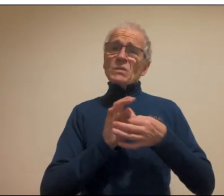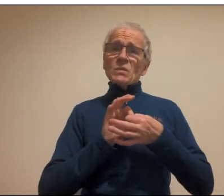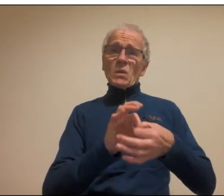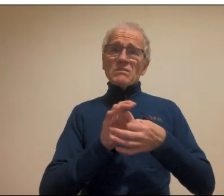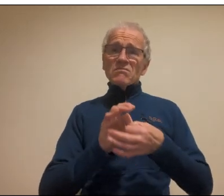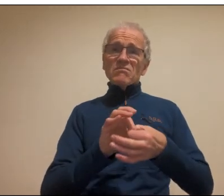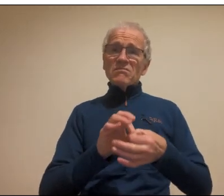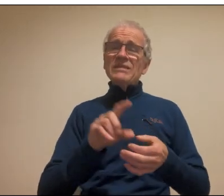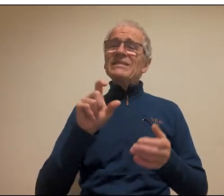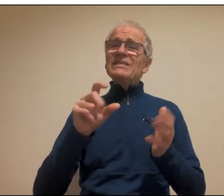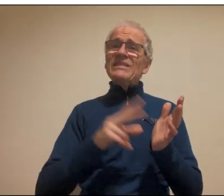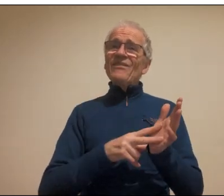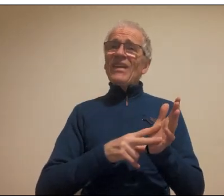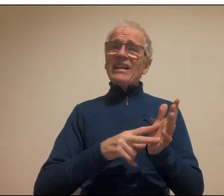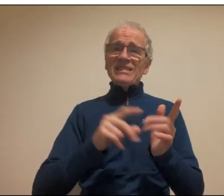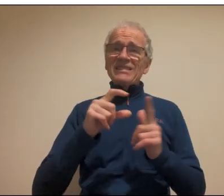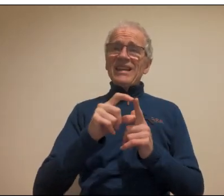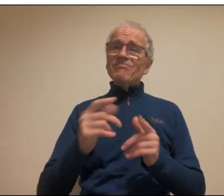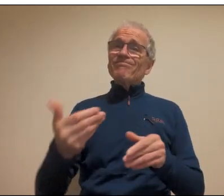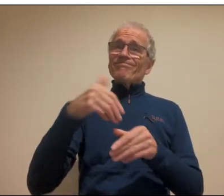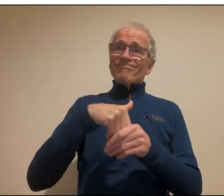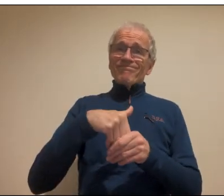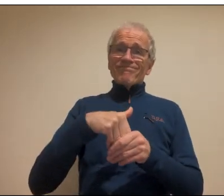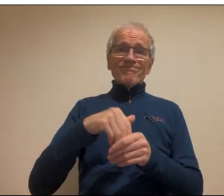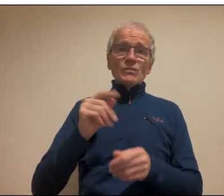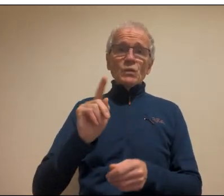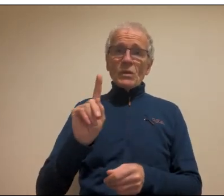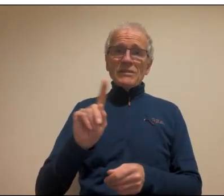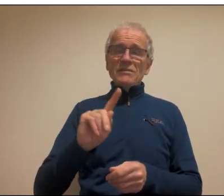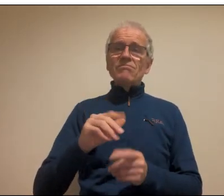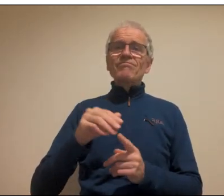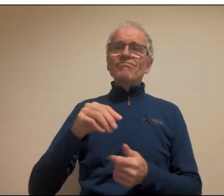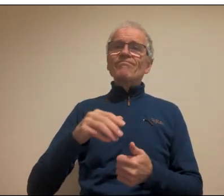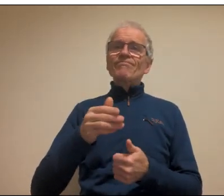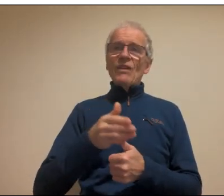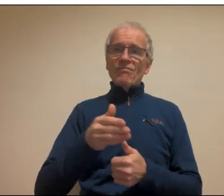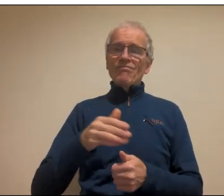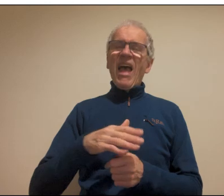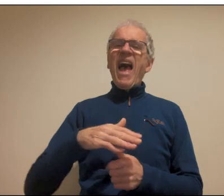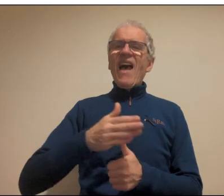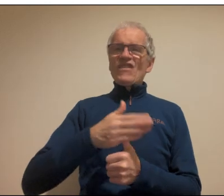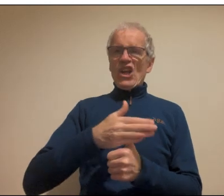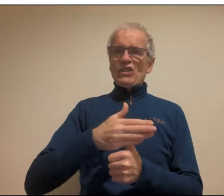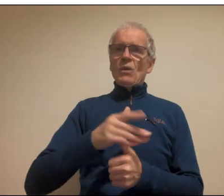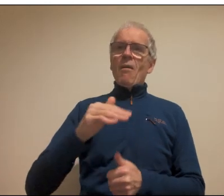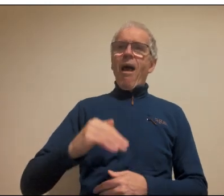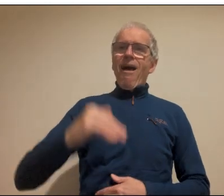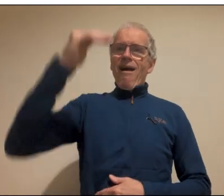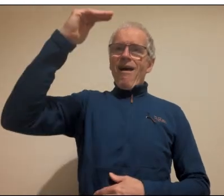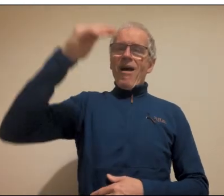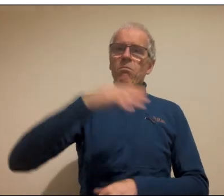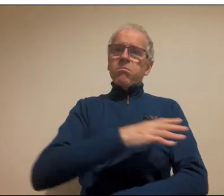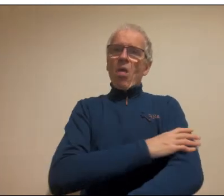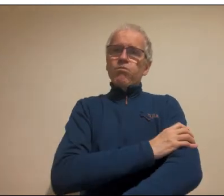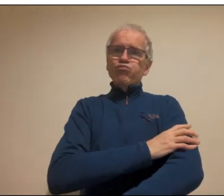Other associated conditions with cardiovascular disease include